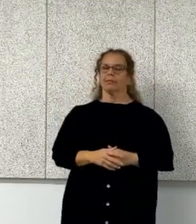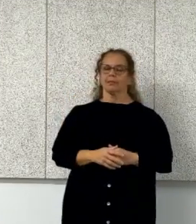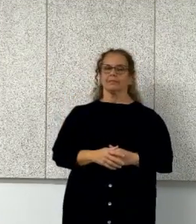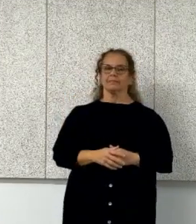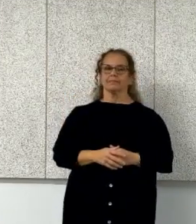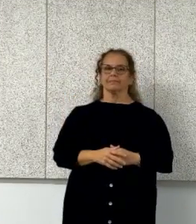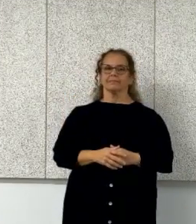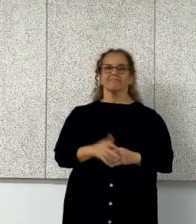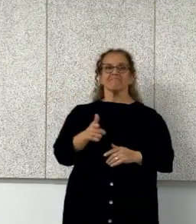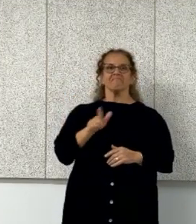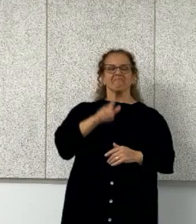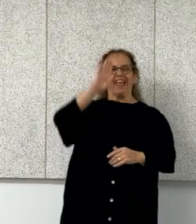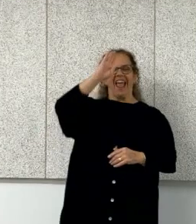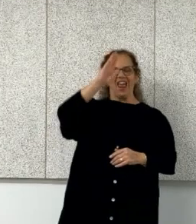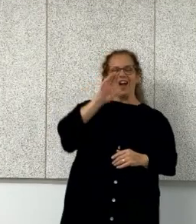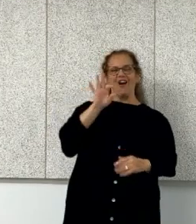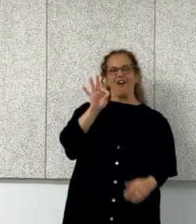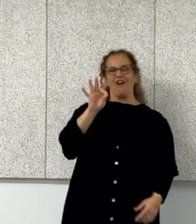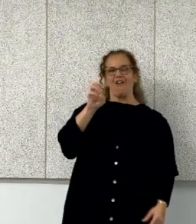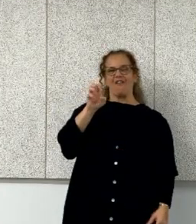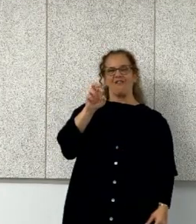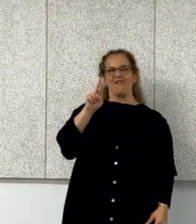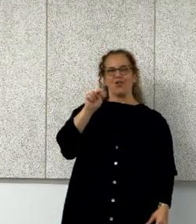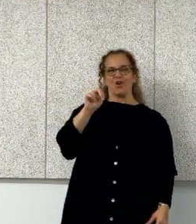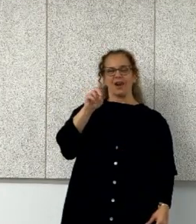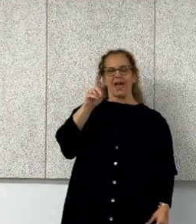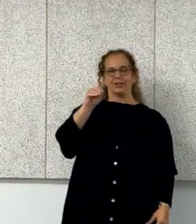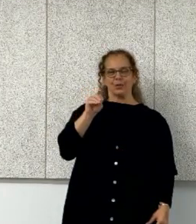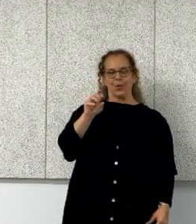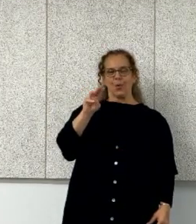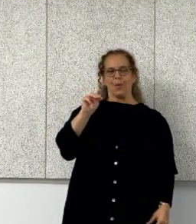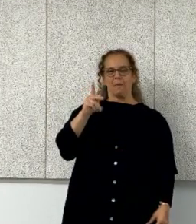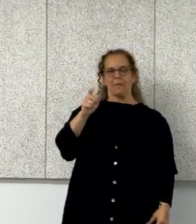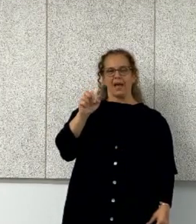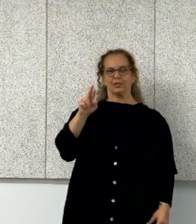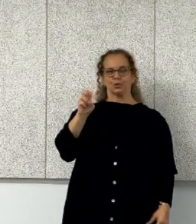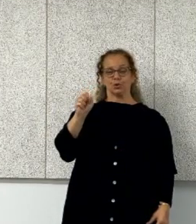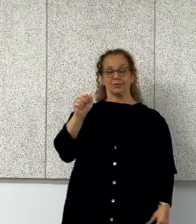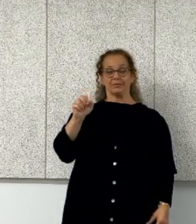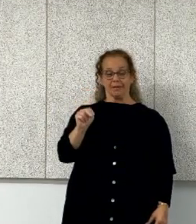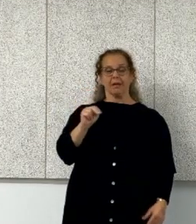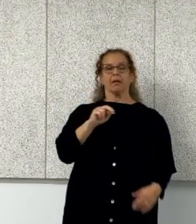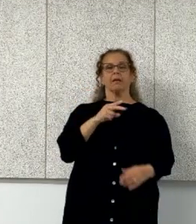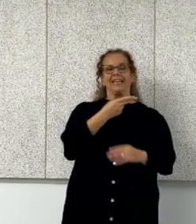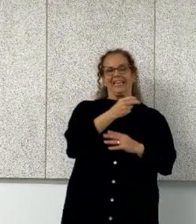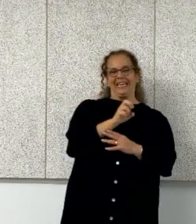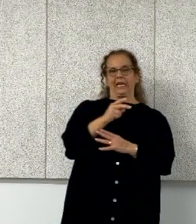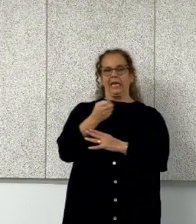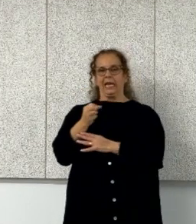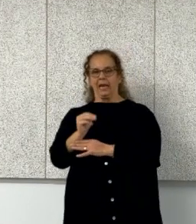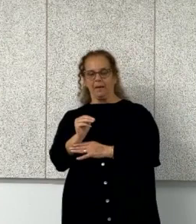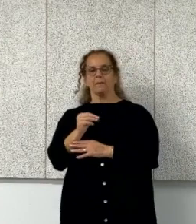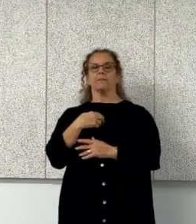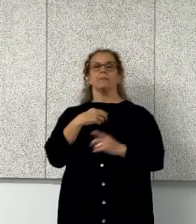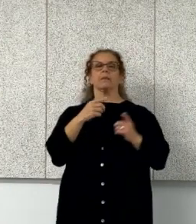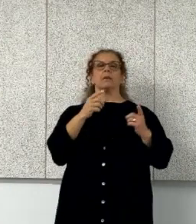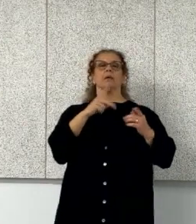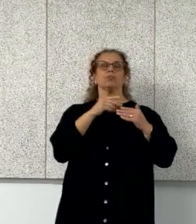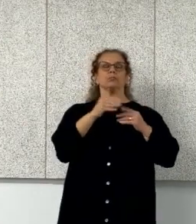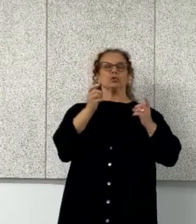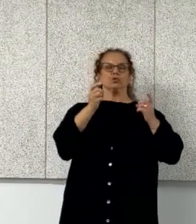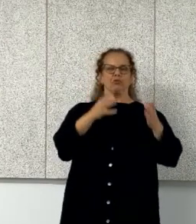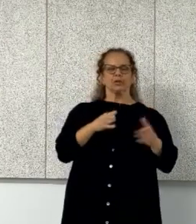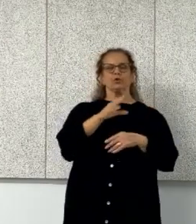Hi everyone, my name is Fernanda Masterson. I use he and his pronouns. I am the marketing director at Ars Nova.